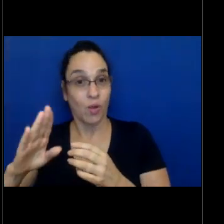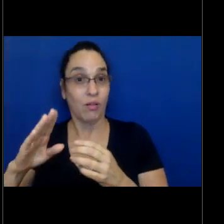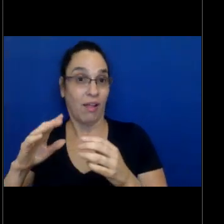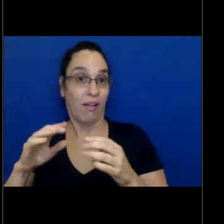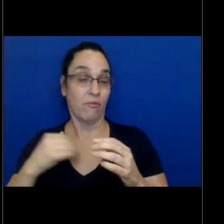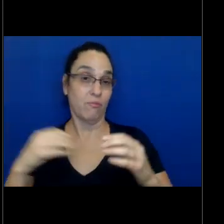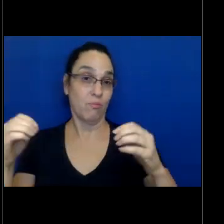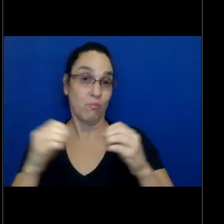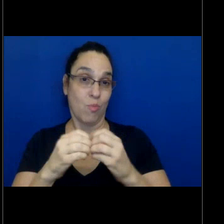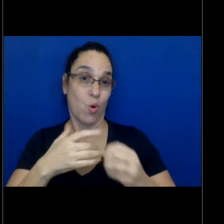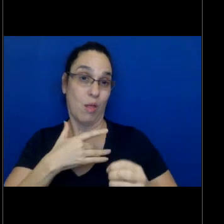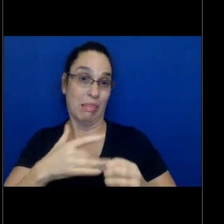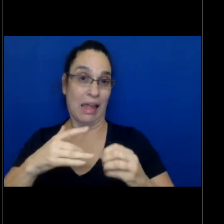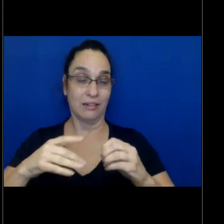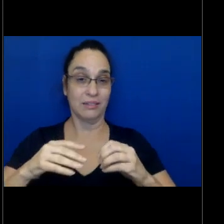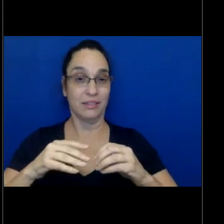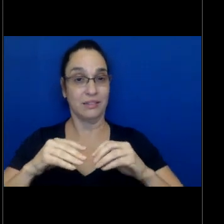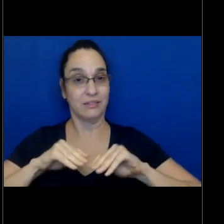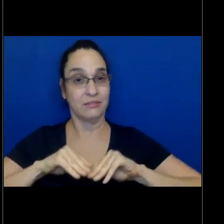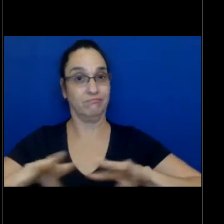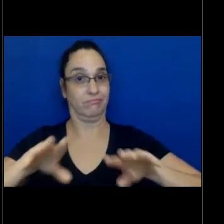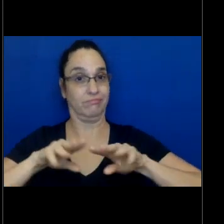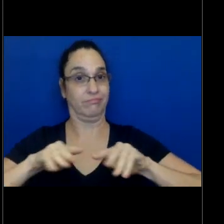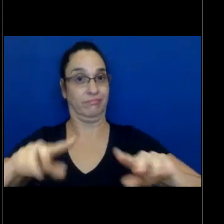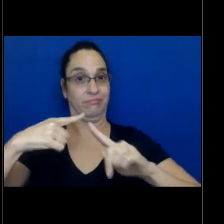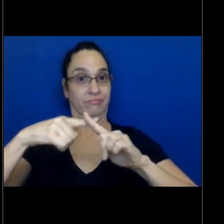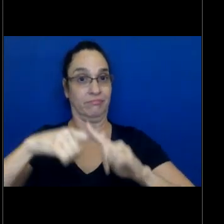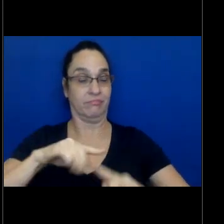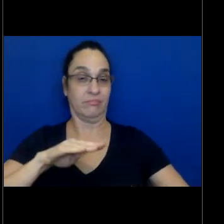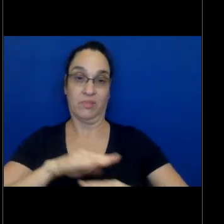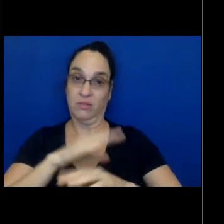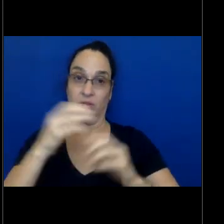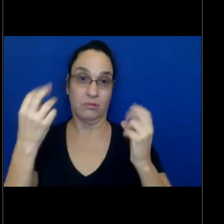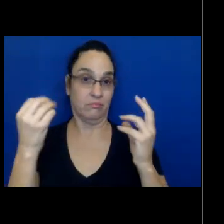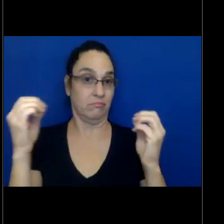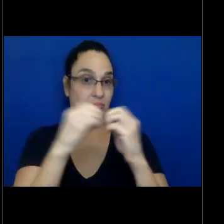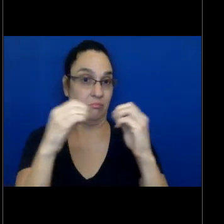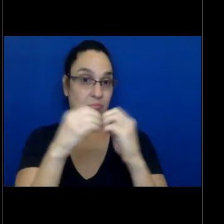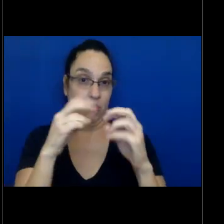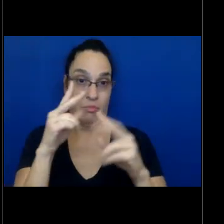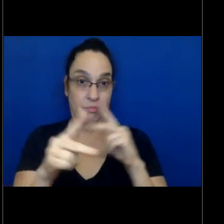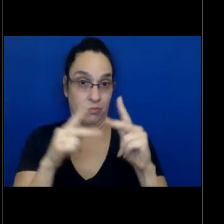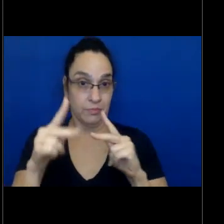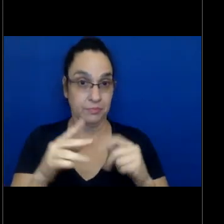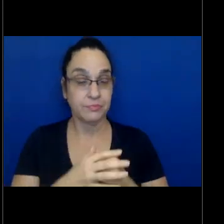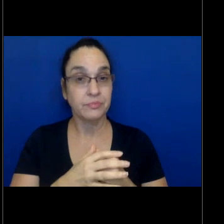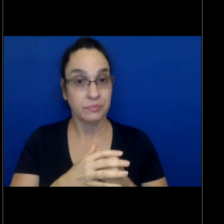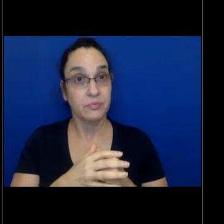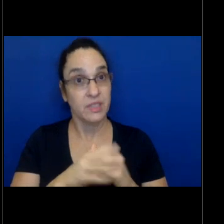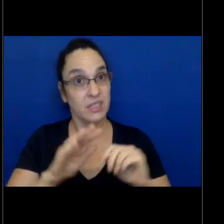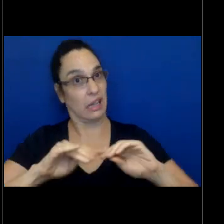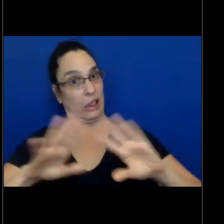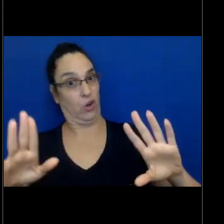mathematical research. That's clearly the case with William Sumston, and I think that's something we can absorb